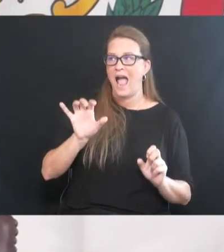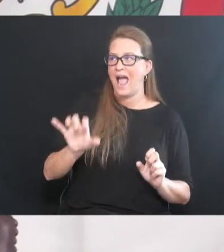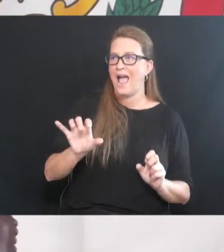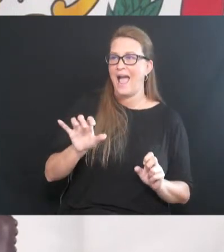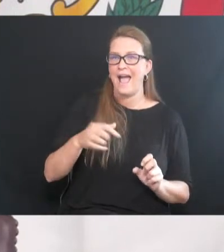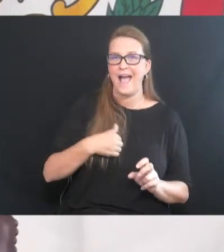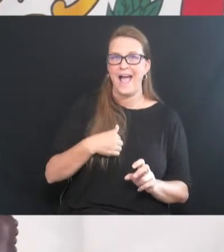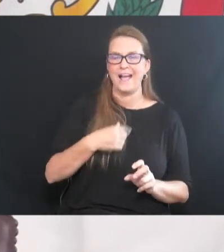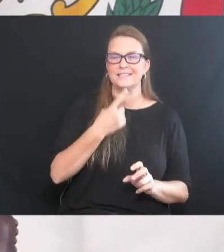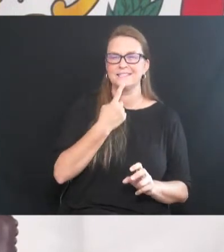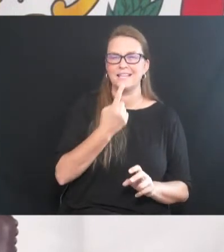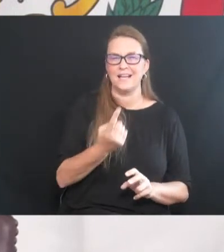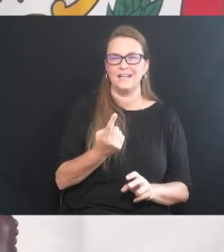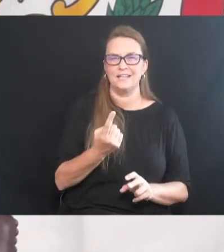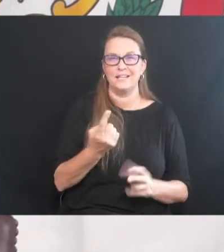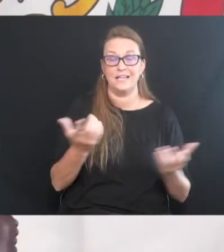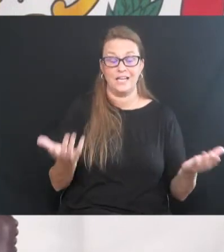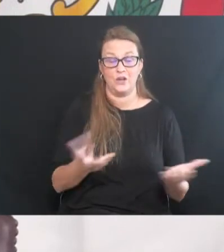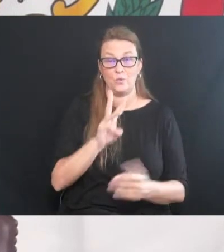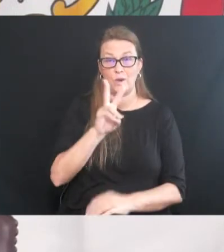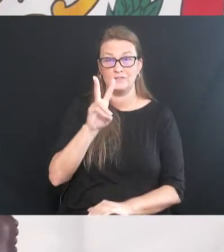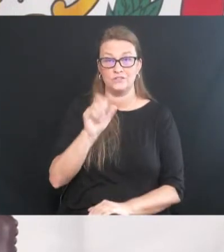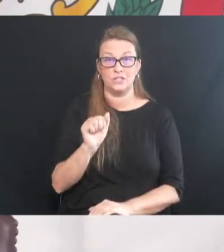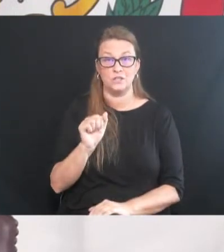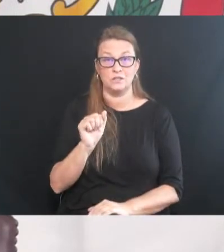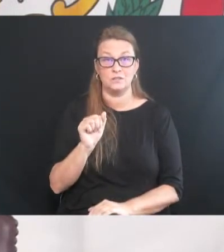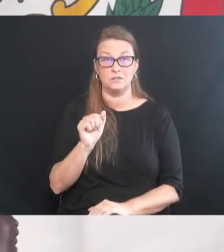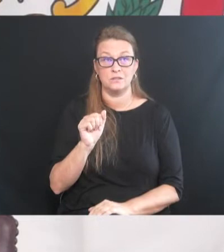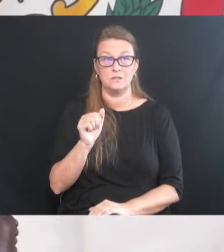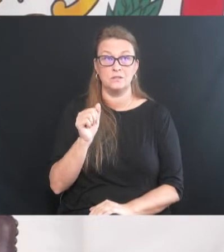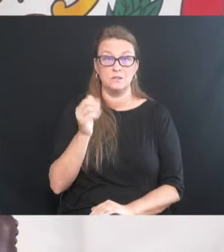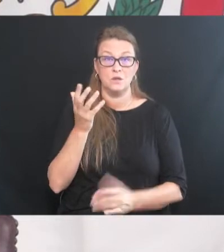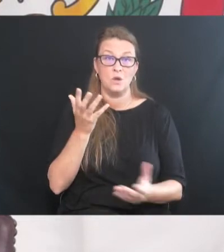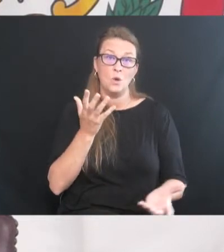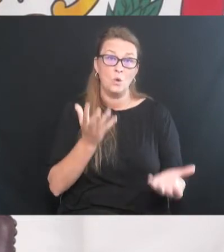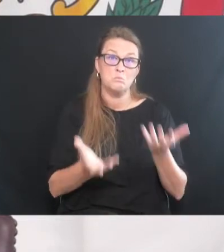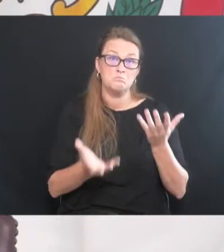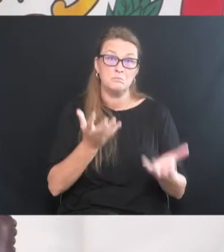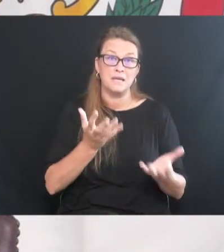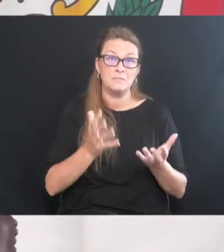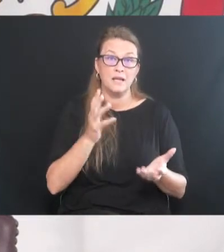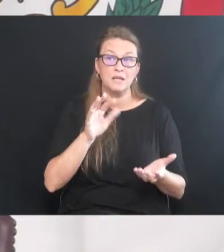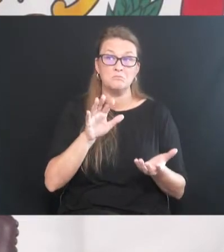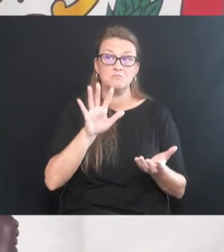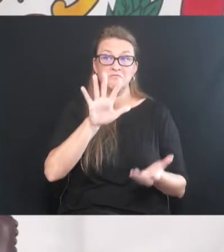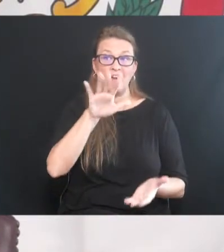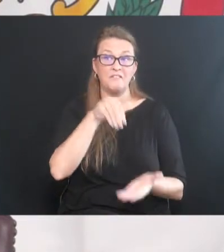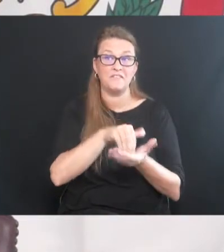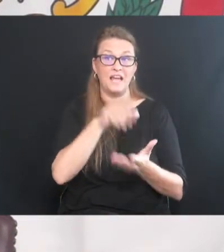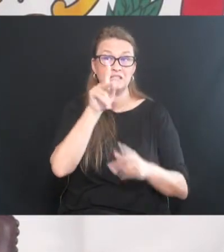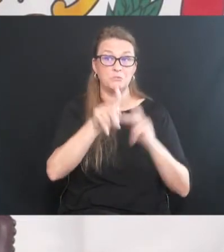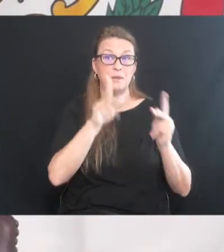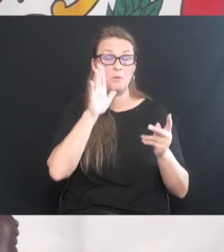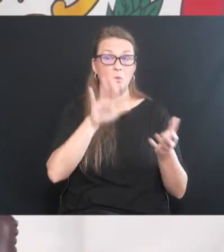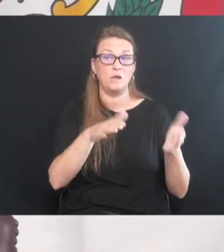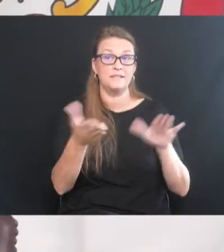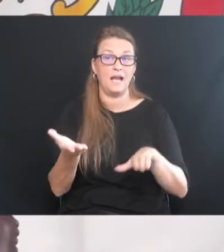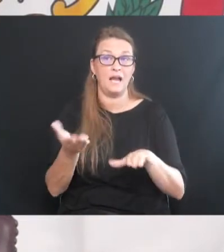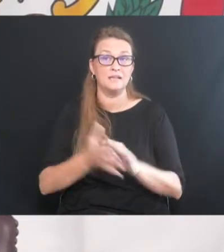said, in West Virginia, we may very well lose 5,000 people before this is